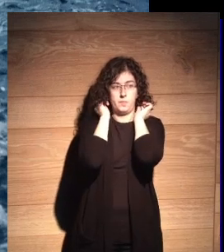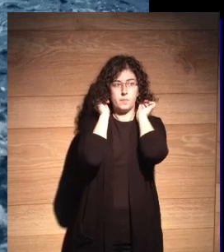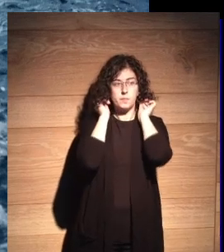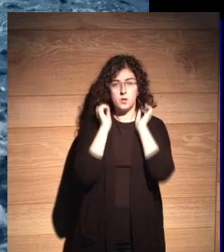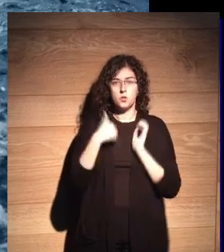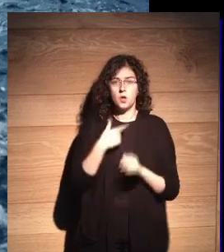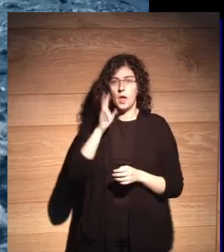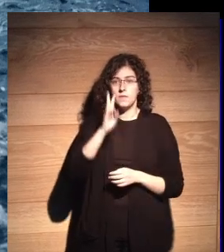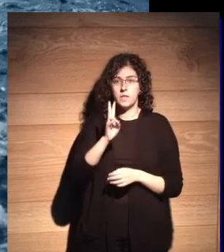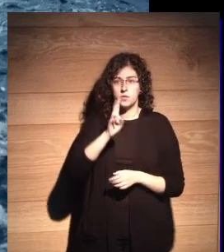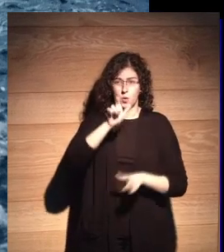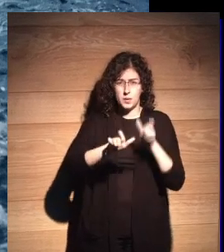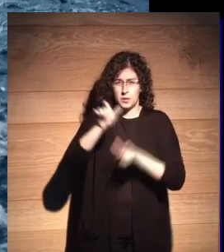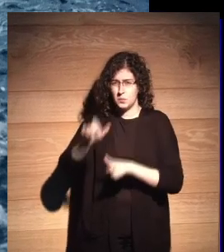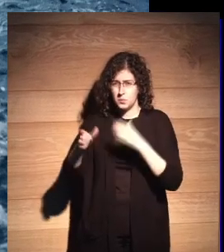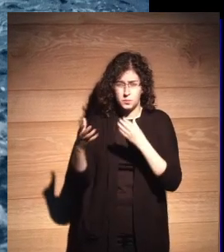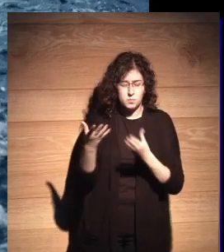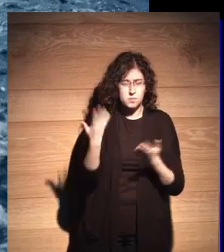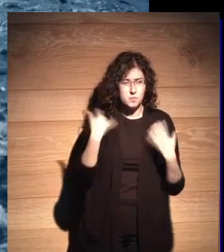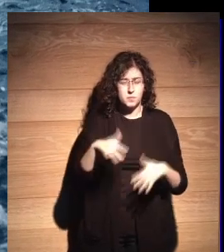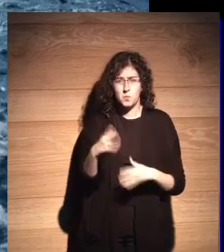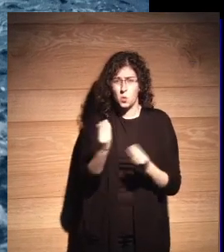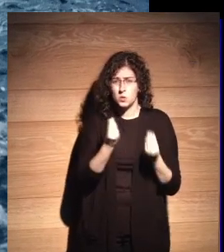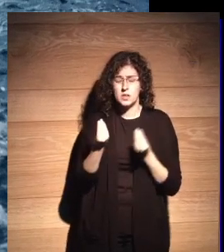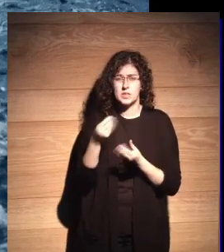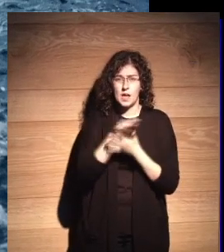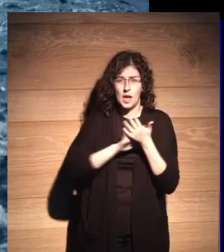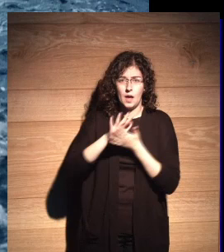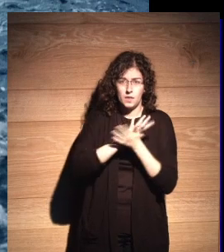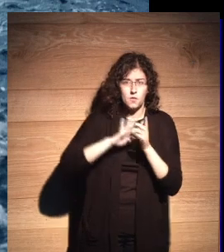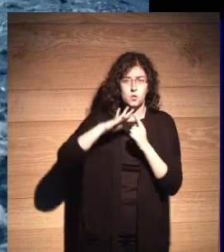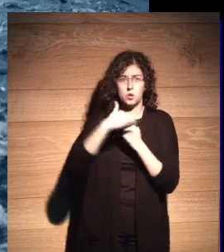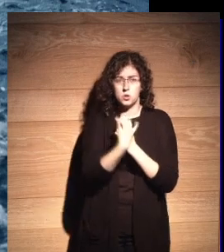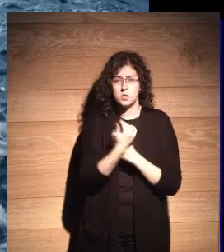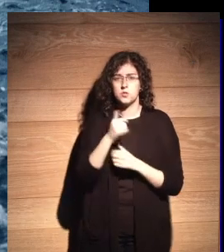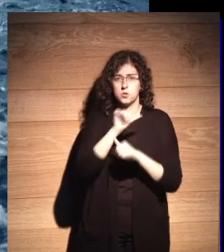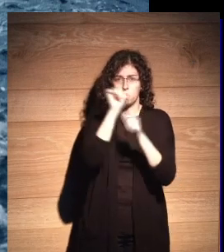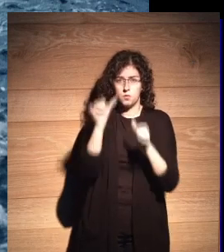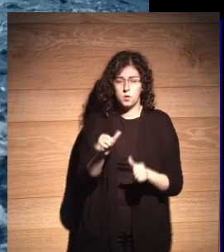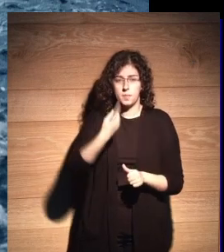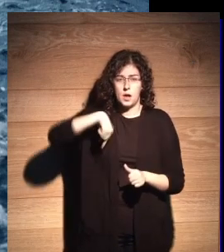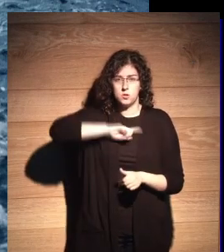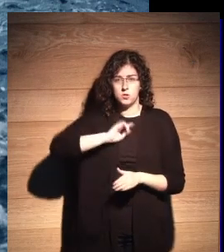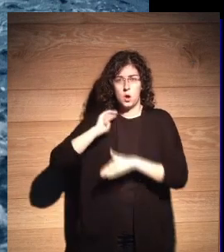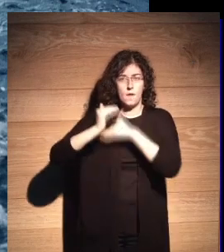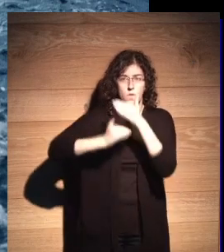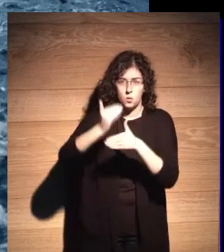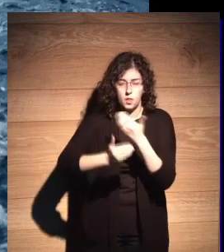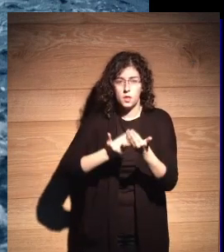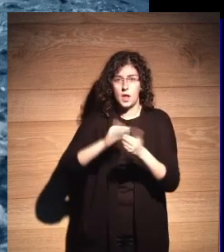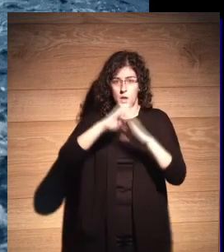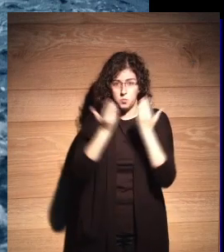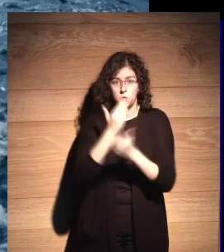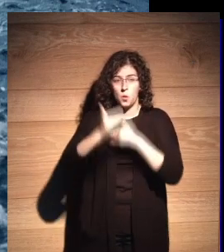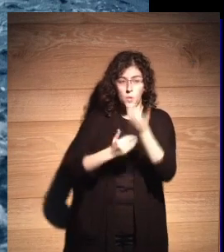situation, and that the way the world is going and the way Sri Lanka is going, a lot of the fishermen who used